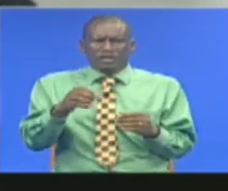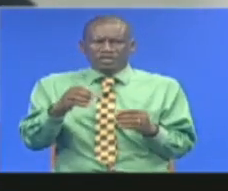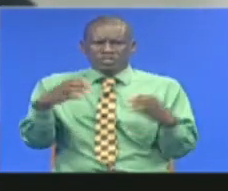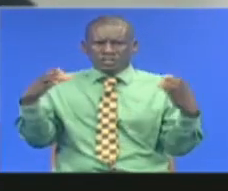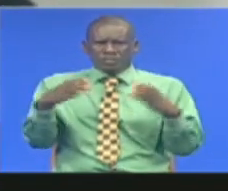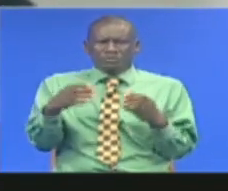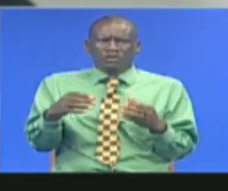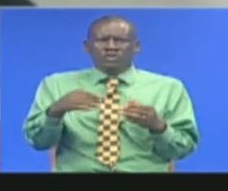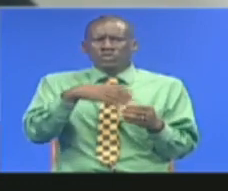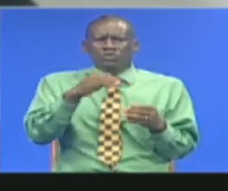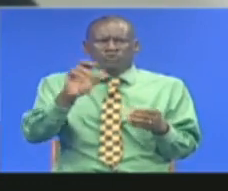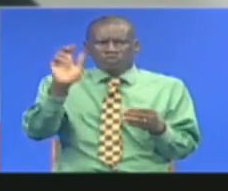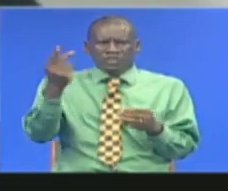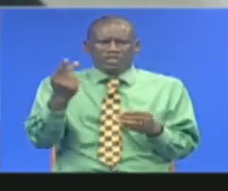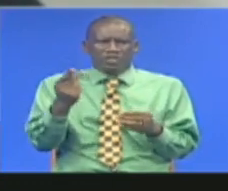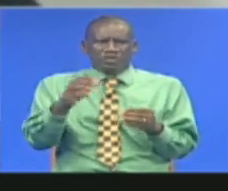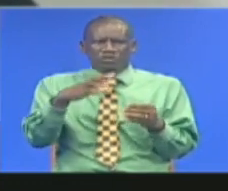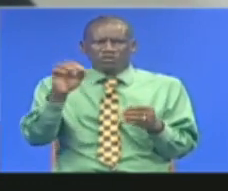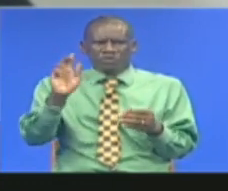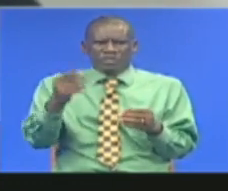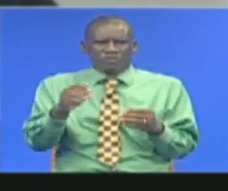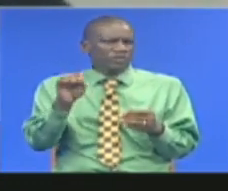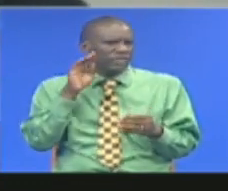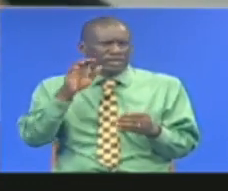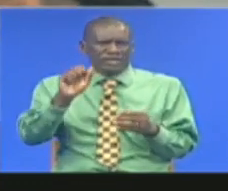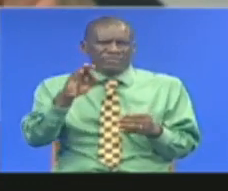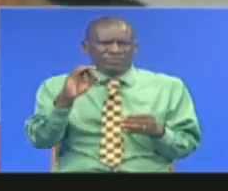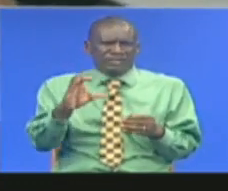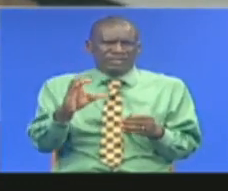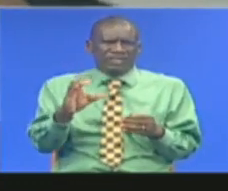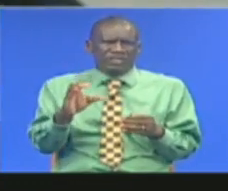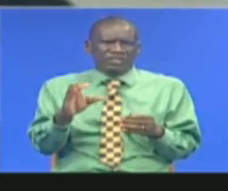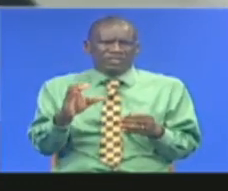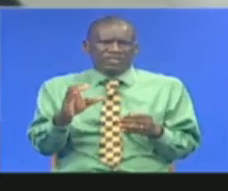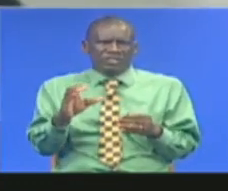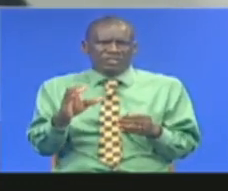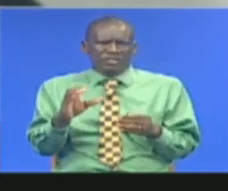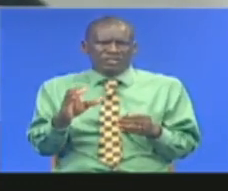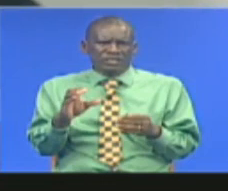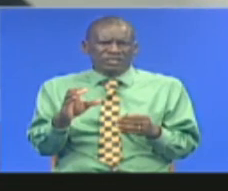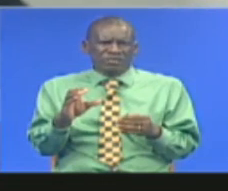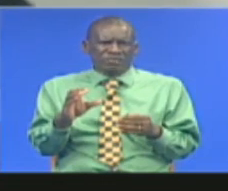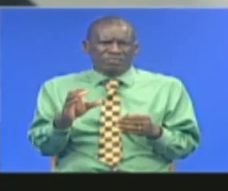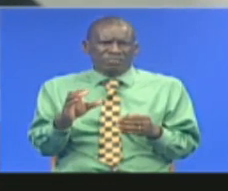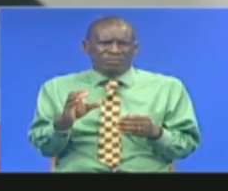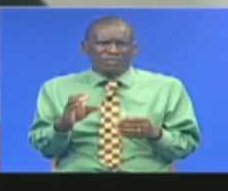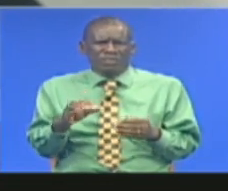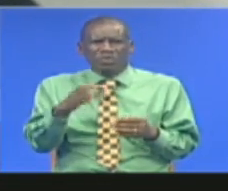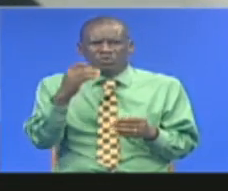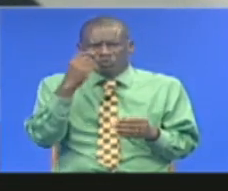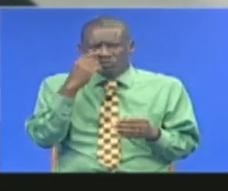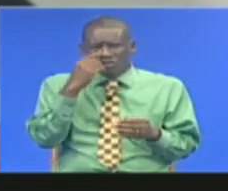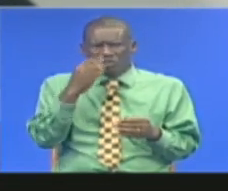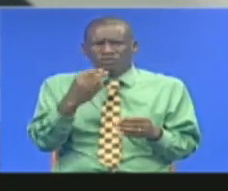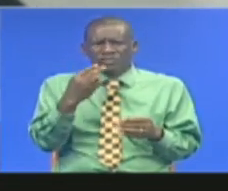You go to Kenya, you hear Gor Mahia, TFC are holding the federation to ransom. Go to Sudan, you hear